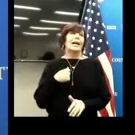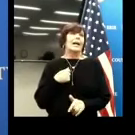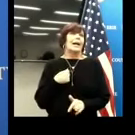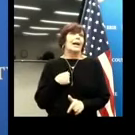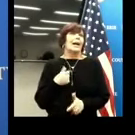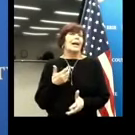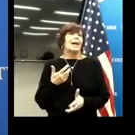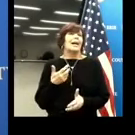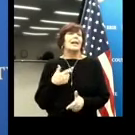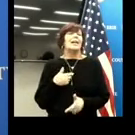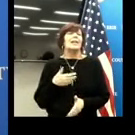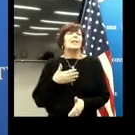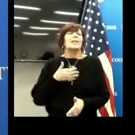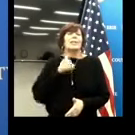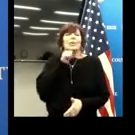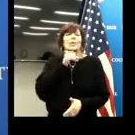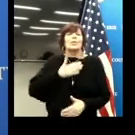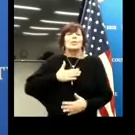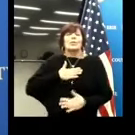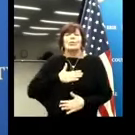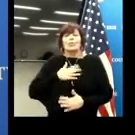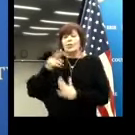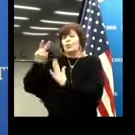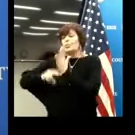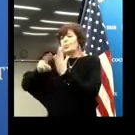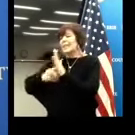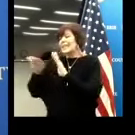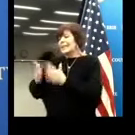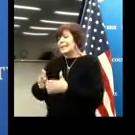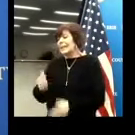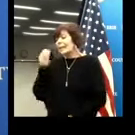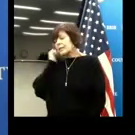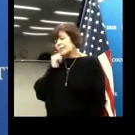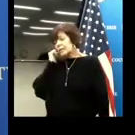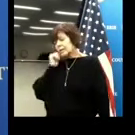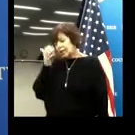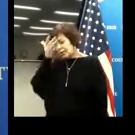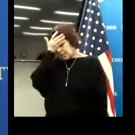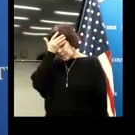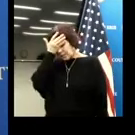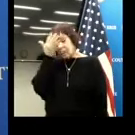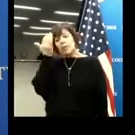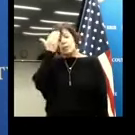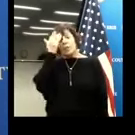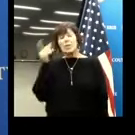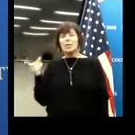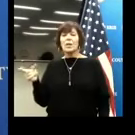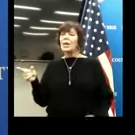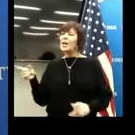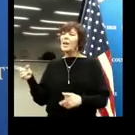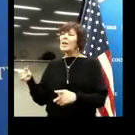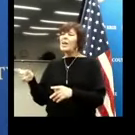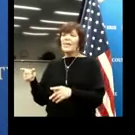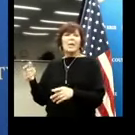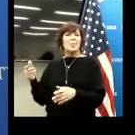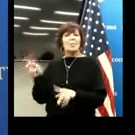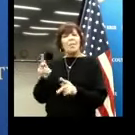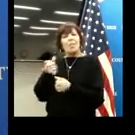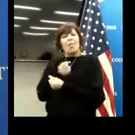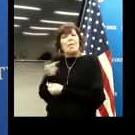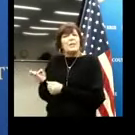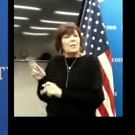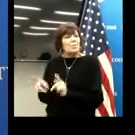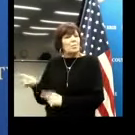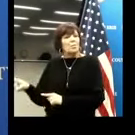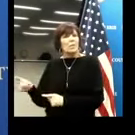read the reports of deaths on a daily basis, knowing that those are loved ones, including younger people